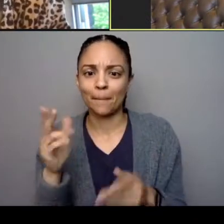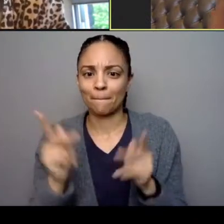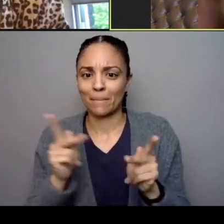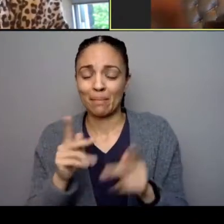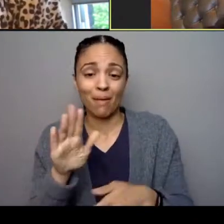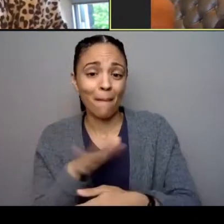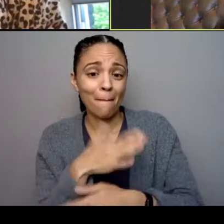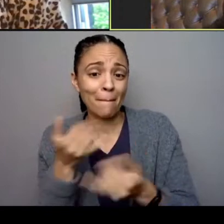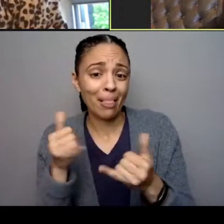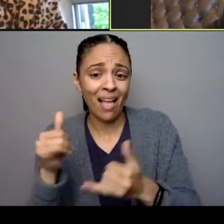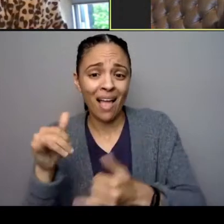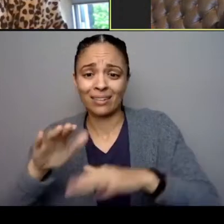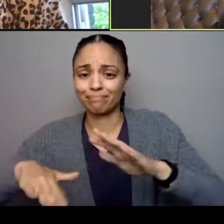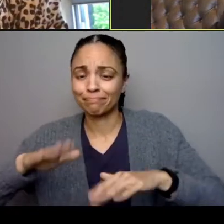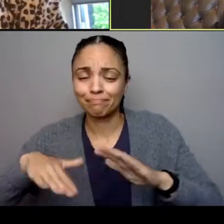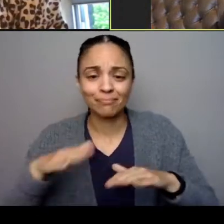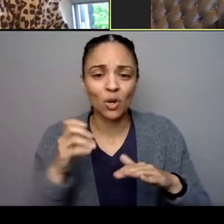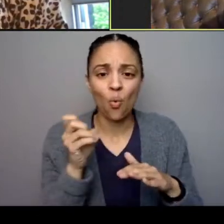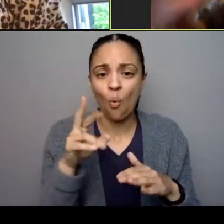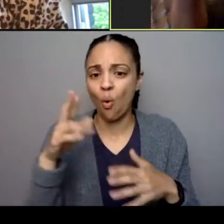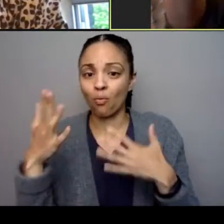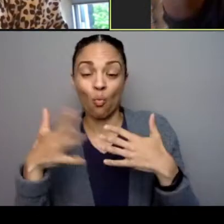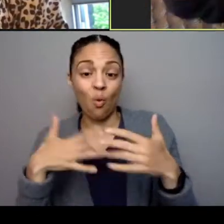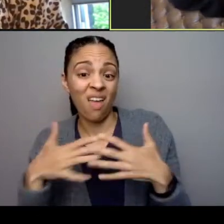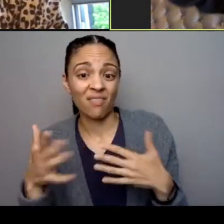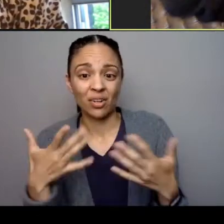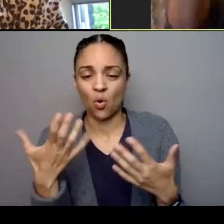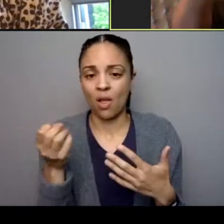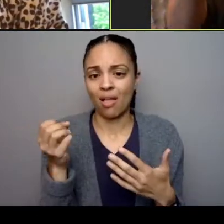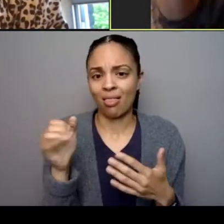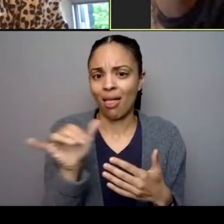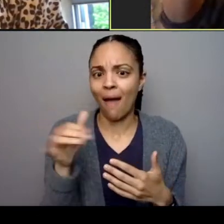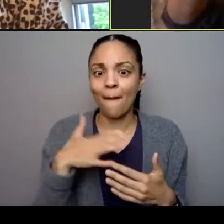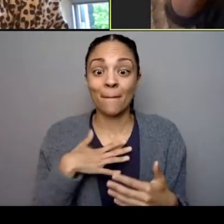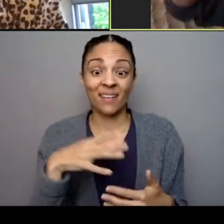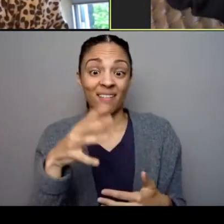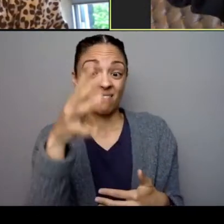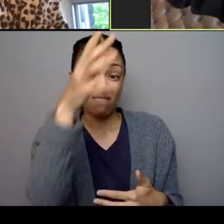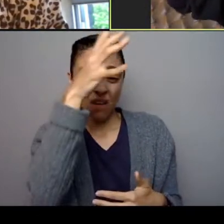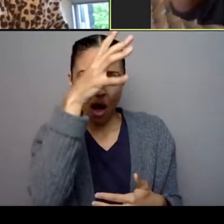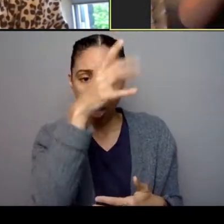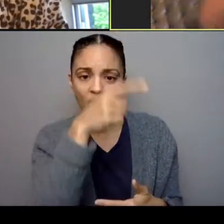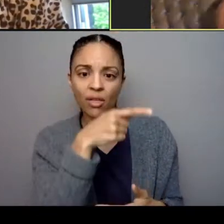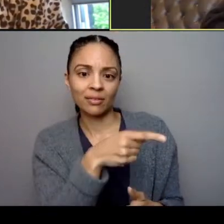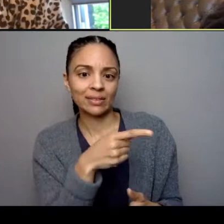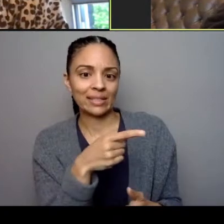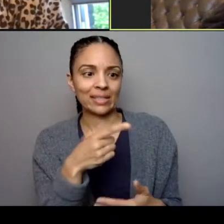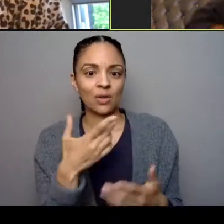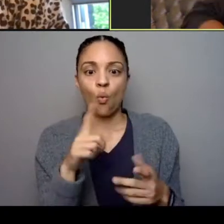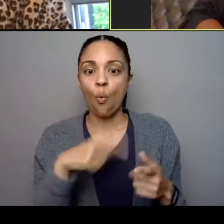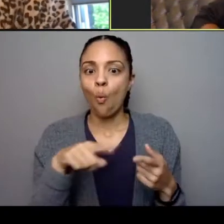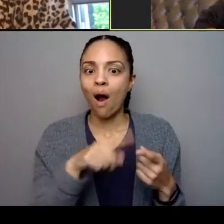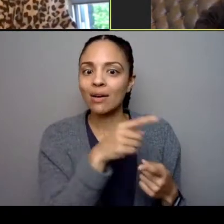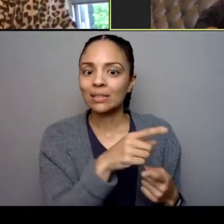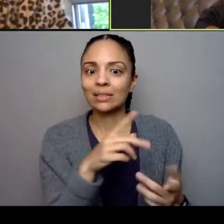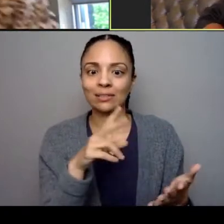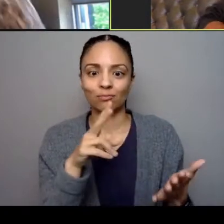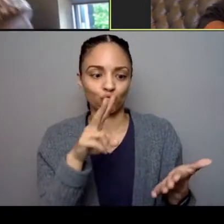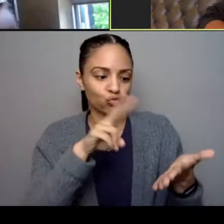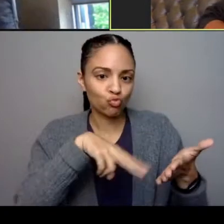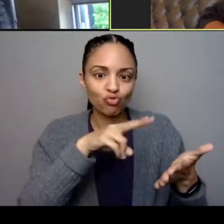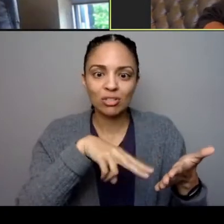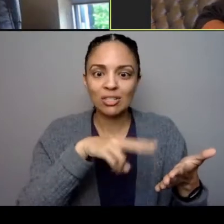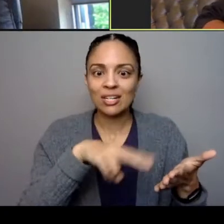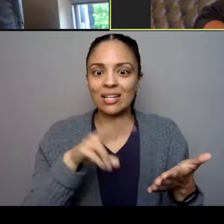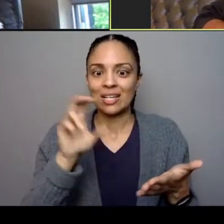almost like a script, right? Not saying that Christianity is a script, but low-key kind of, that's a whole other conversation. Anyways.